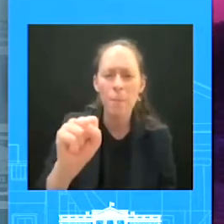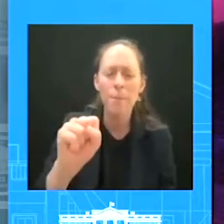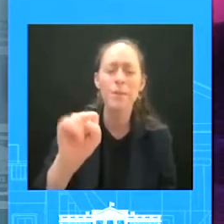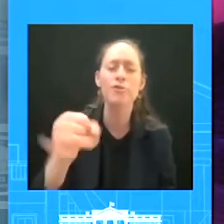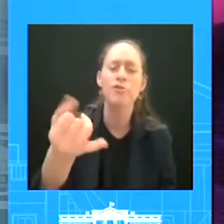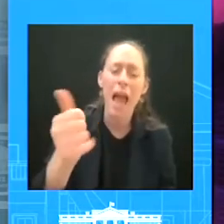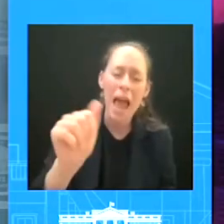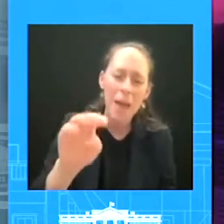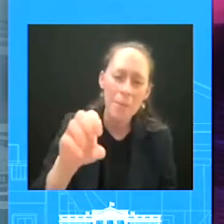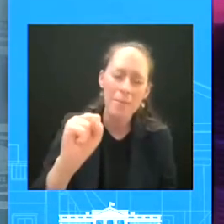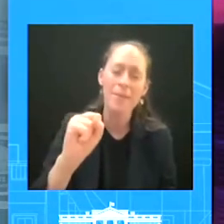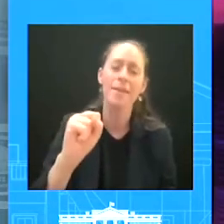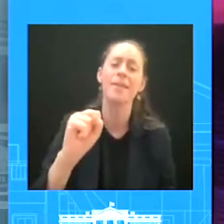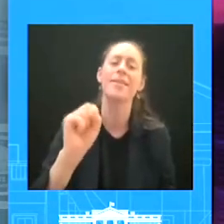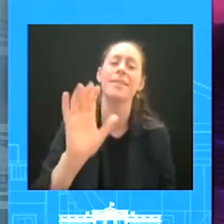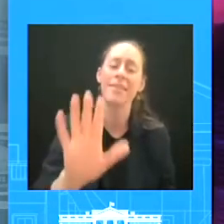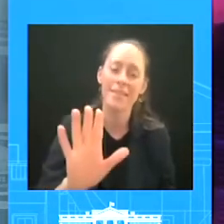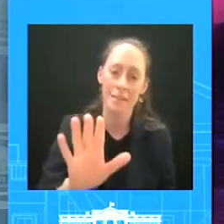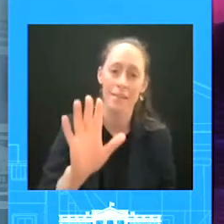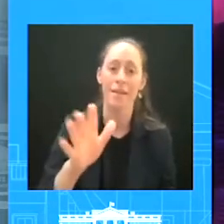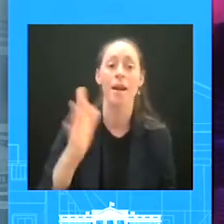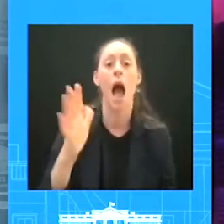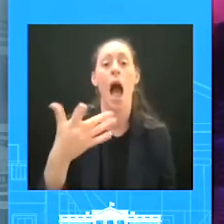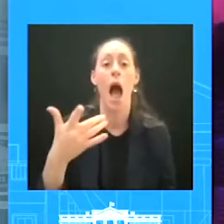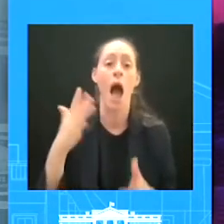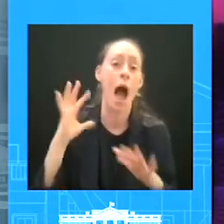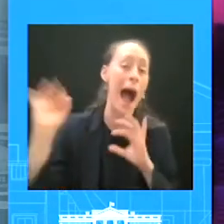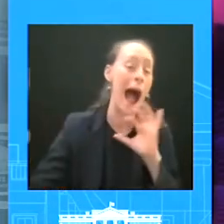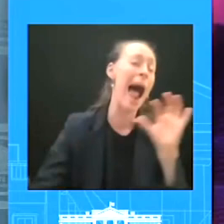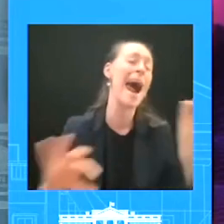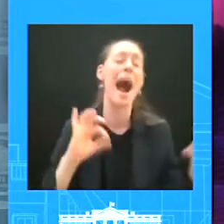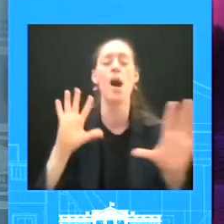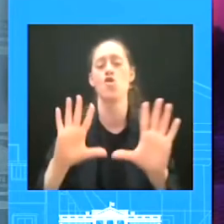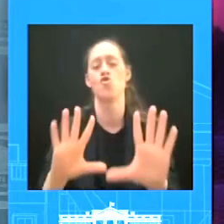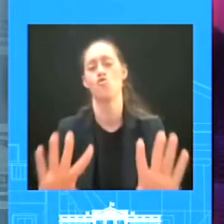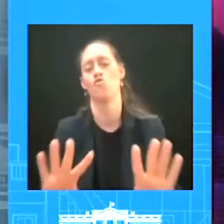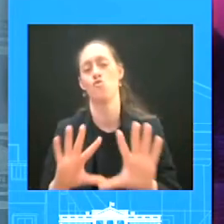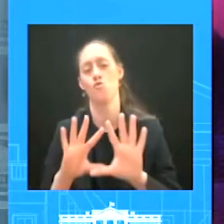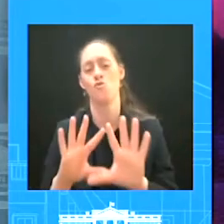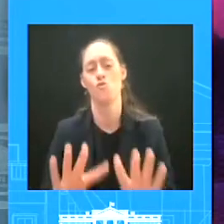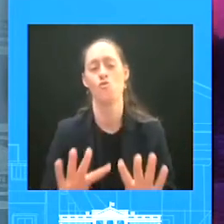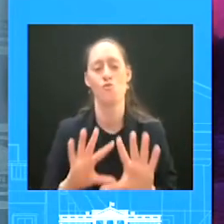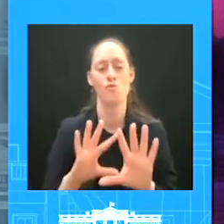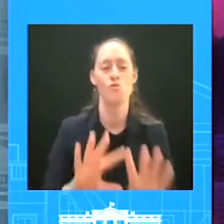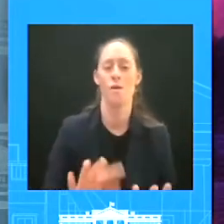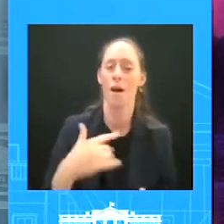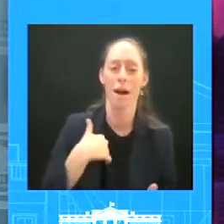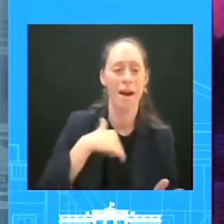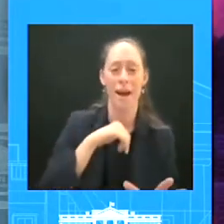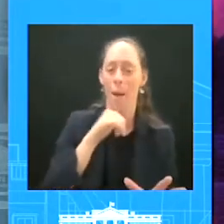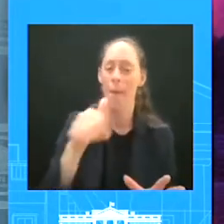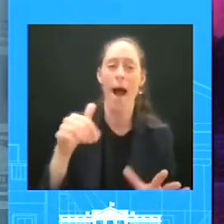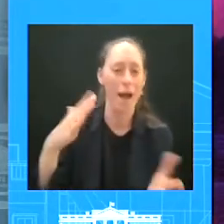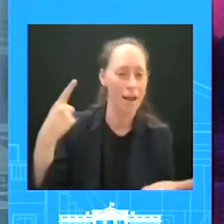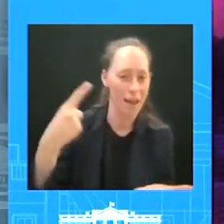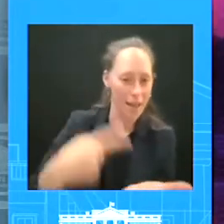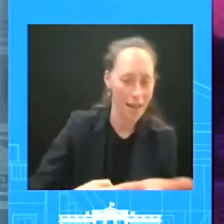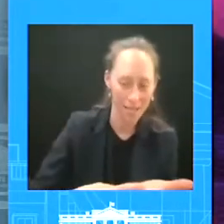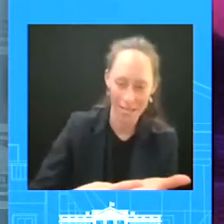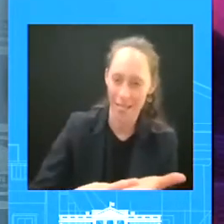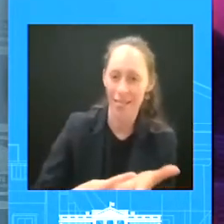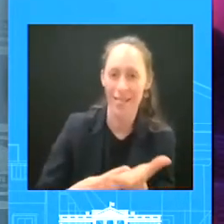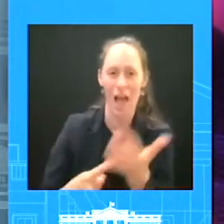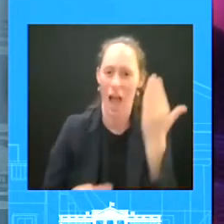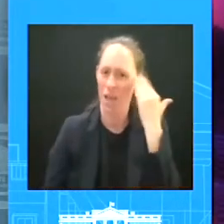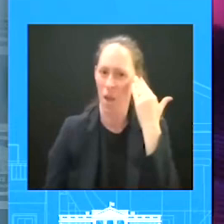Let me save you some breath. If you're going to ask about this, I am not addressing. There we go. We all knew this is what they would do. I am not